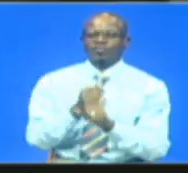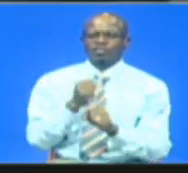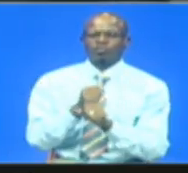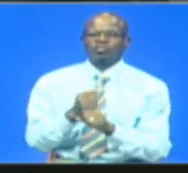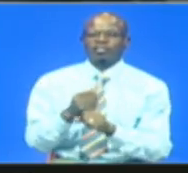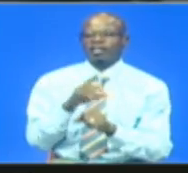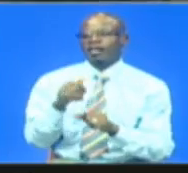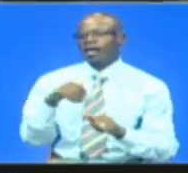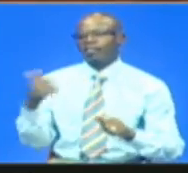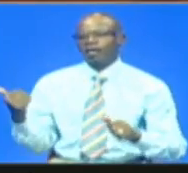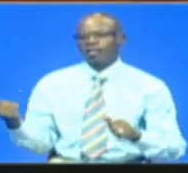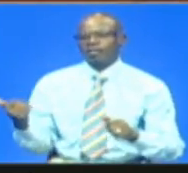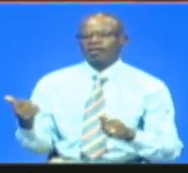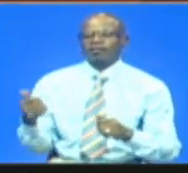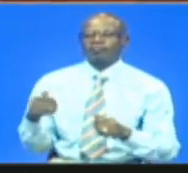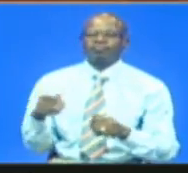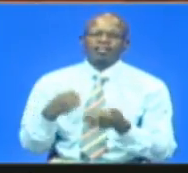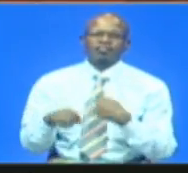to the county.